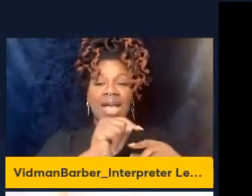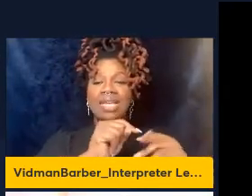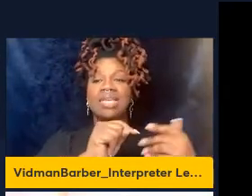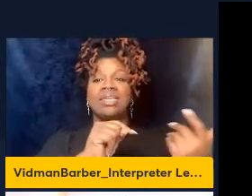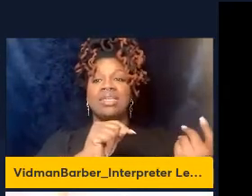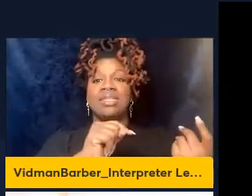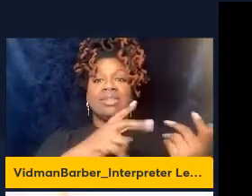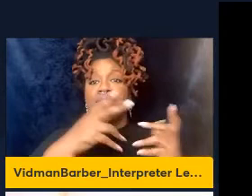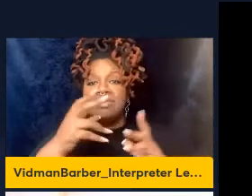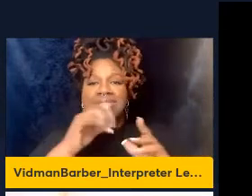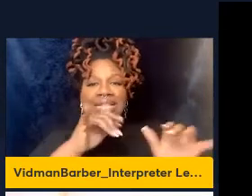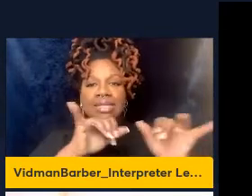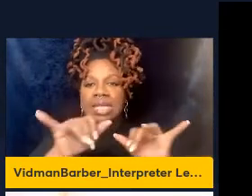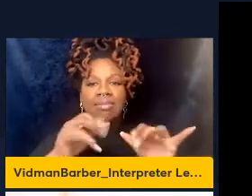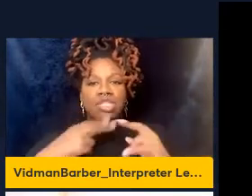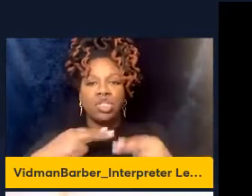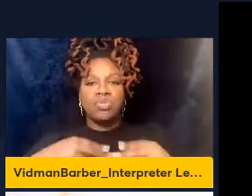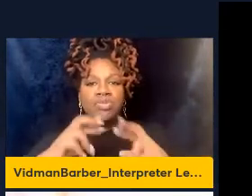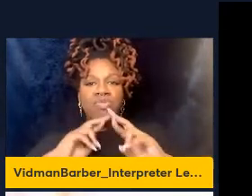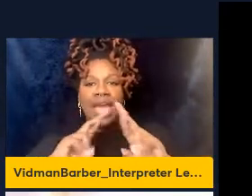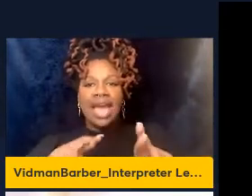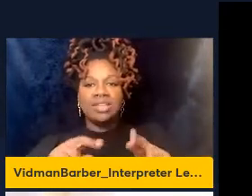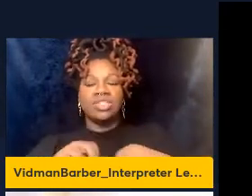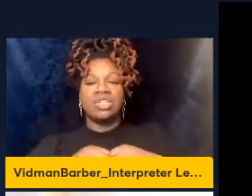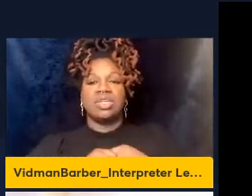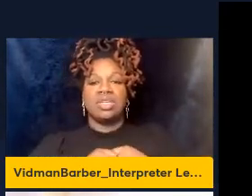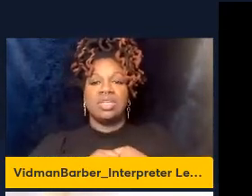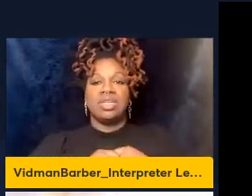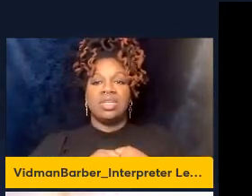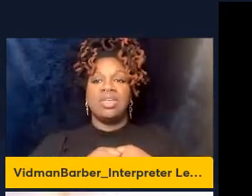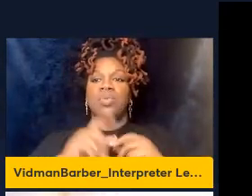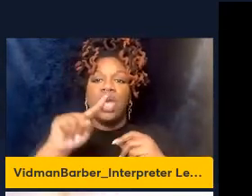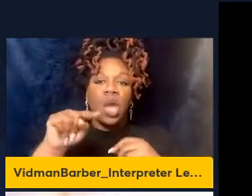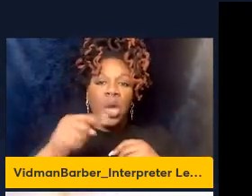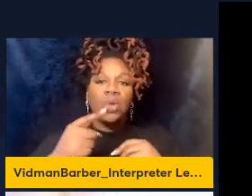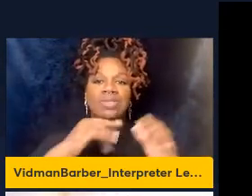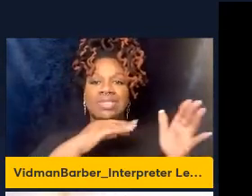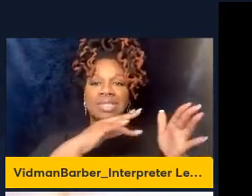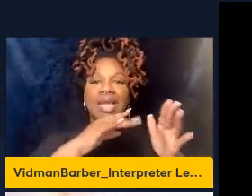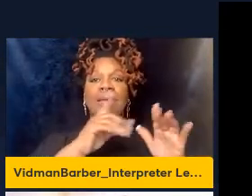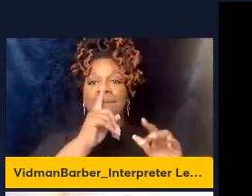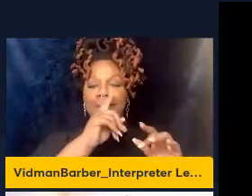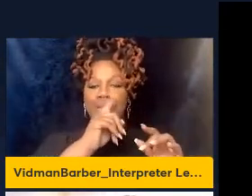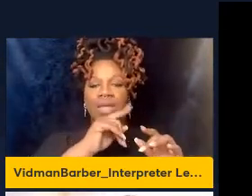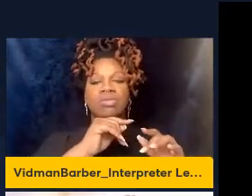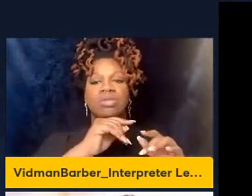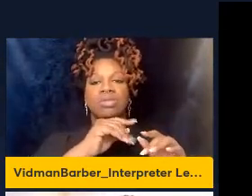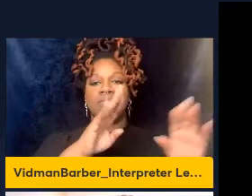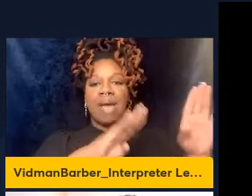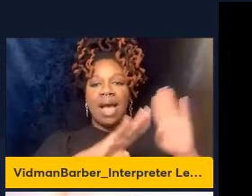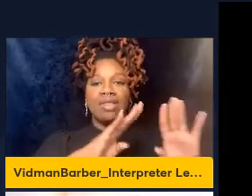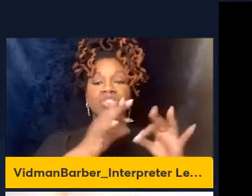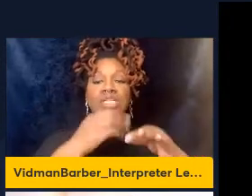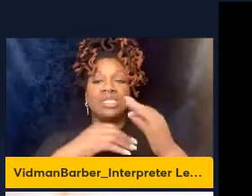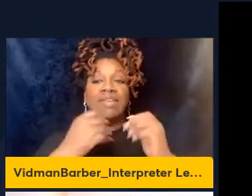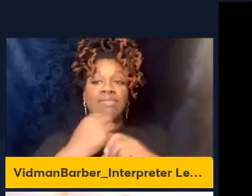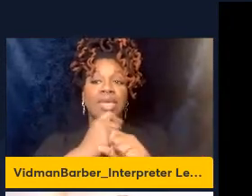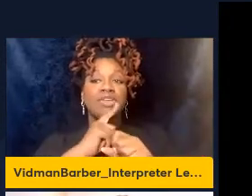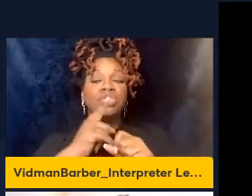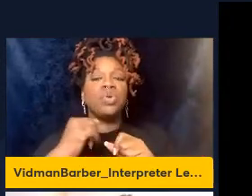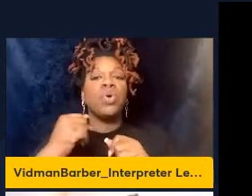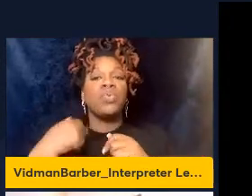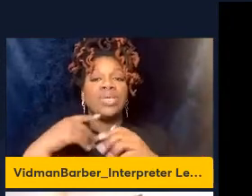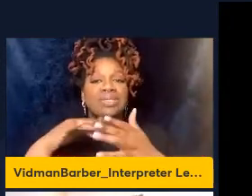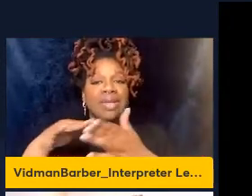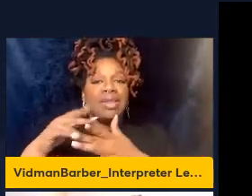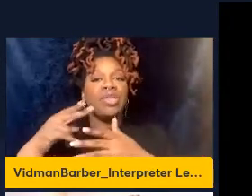that are very important by basically solely studying mouse biology instead of making sure that we're answering questions about human disease and human